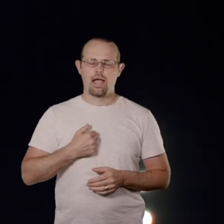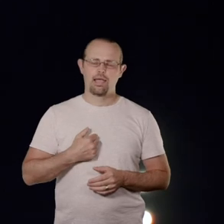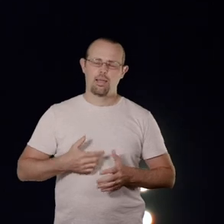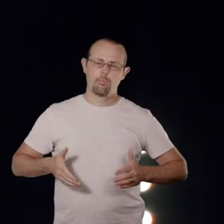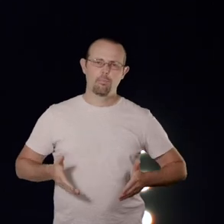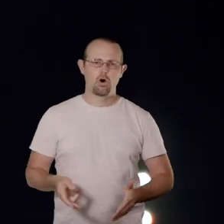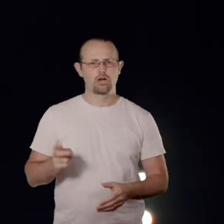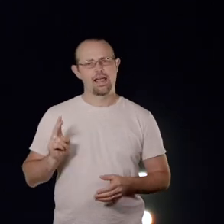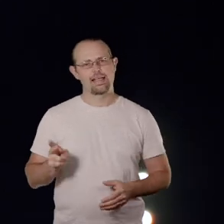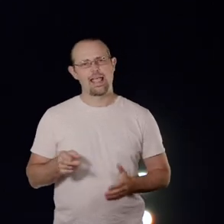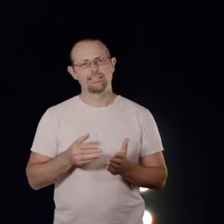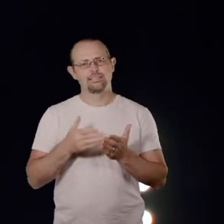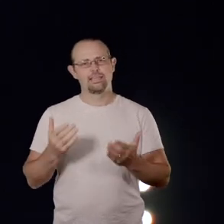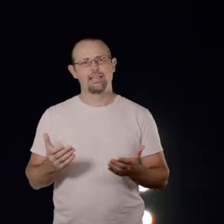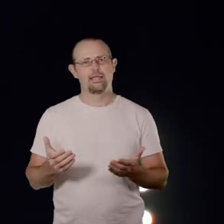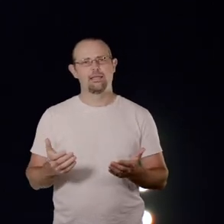again today.